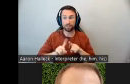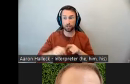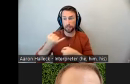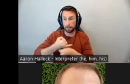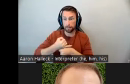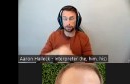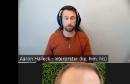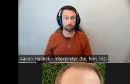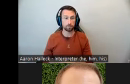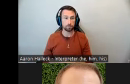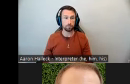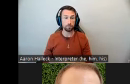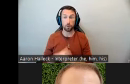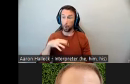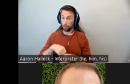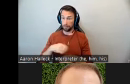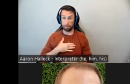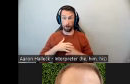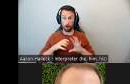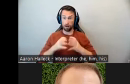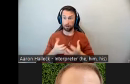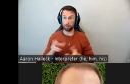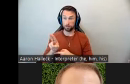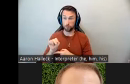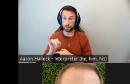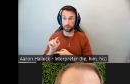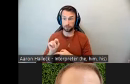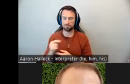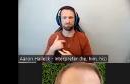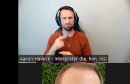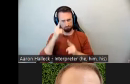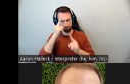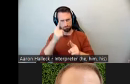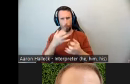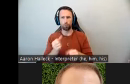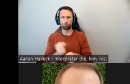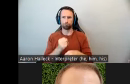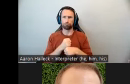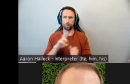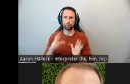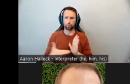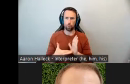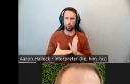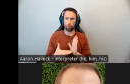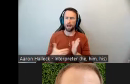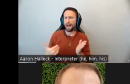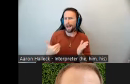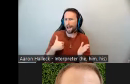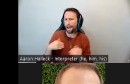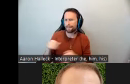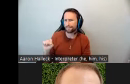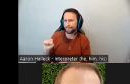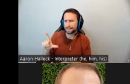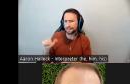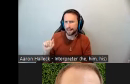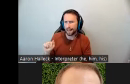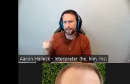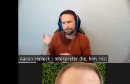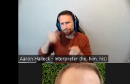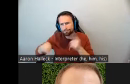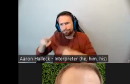unit, I wanted to create this role. We had service agreements in place with a lot of academic and business units as well.